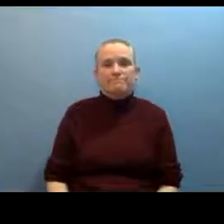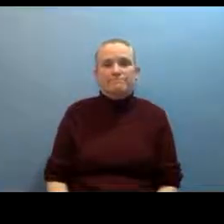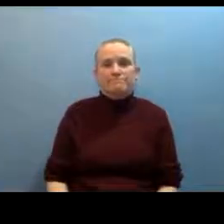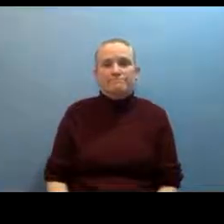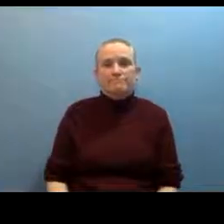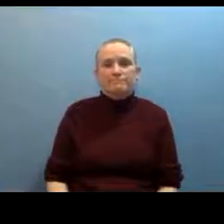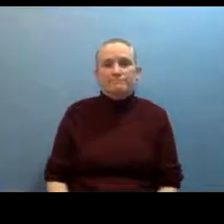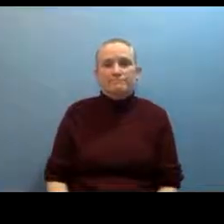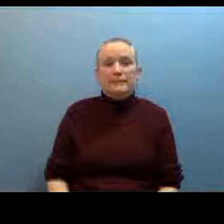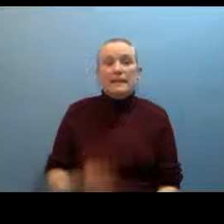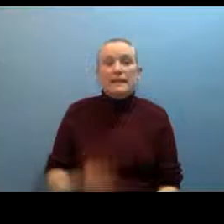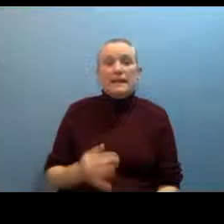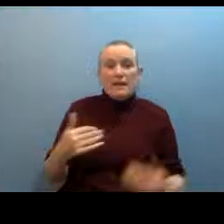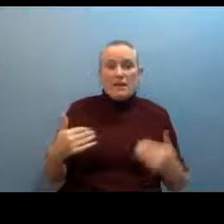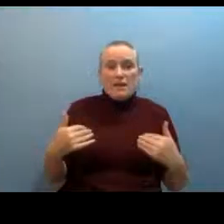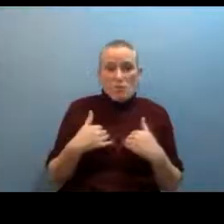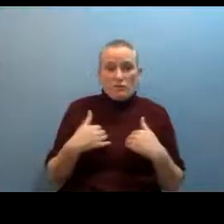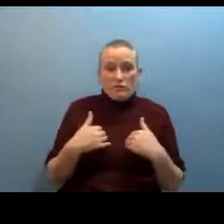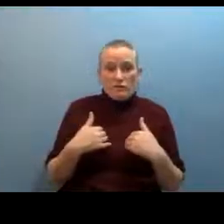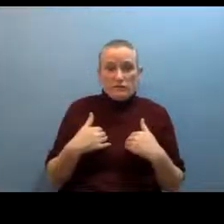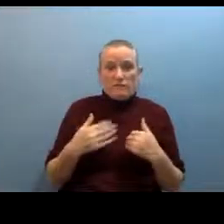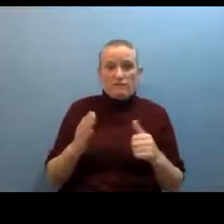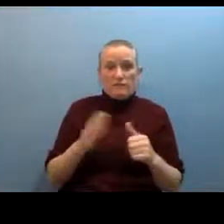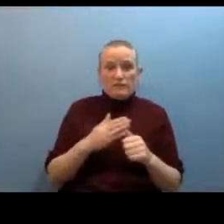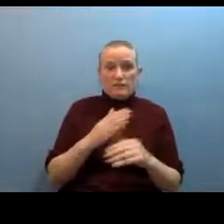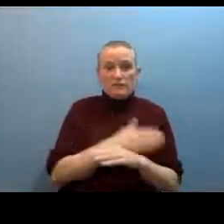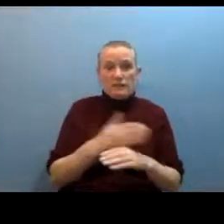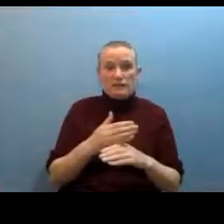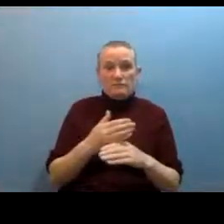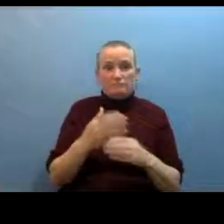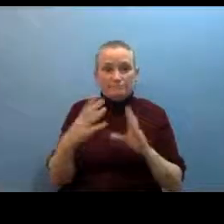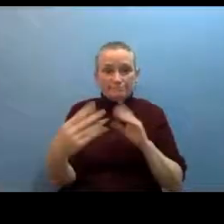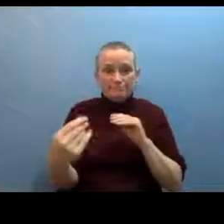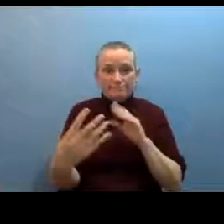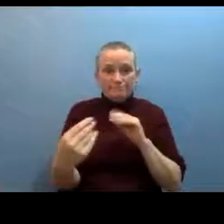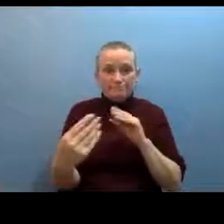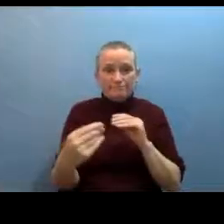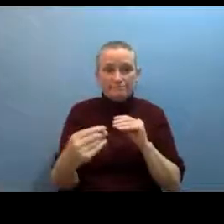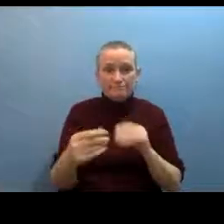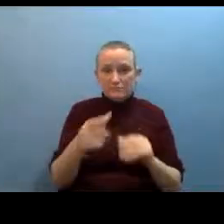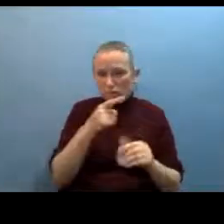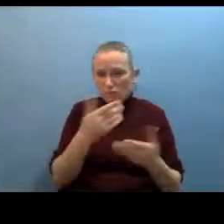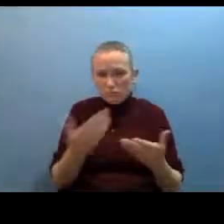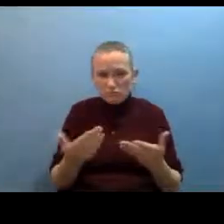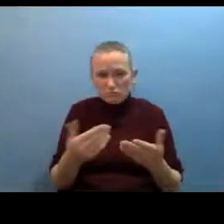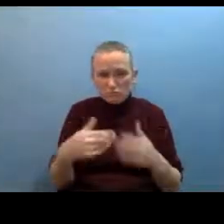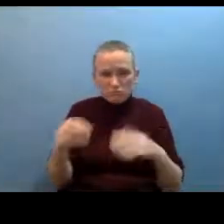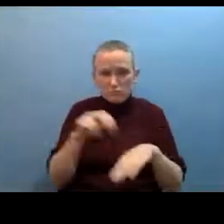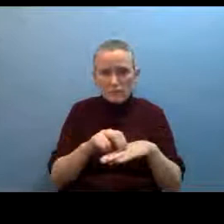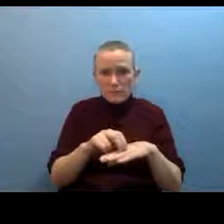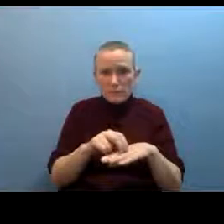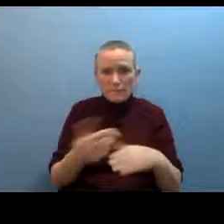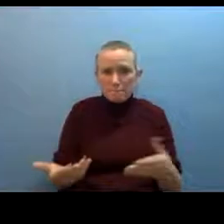But if you're worried, the first thing is start a conversation. Talk to the young person about what is going on. And ask